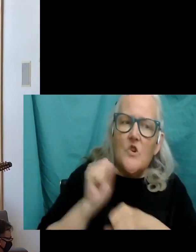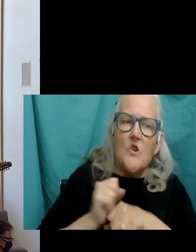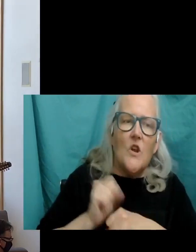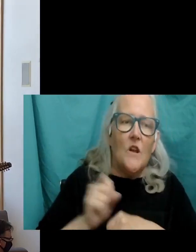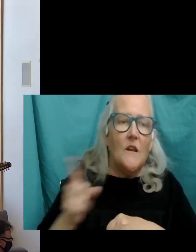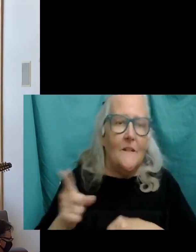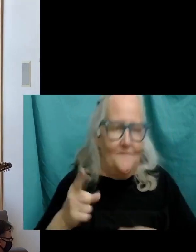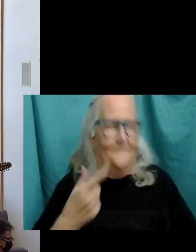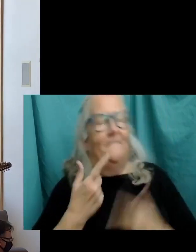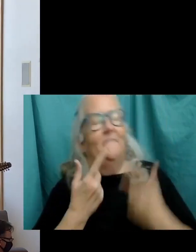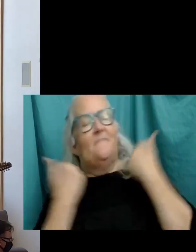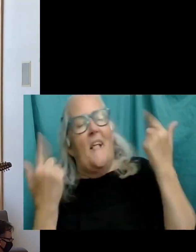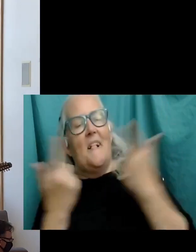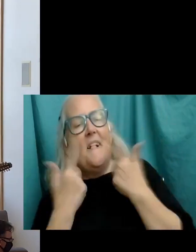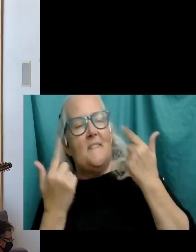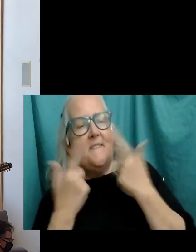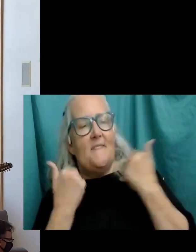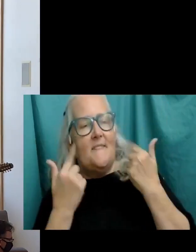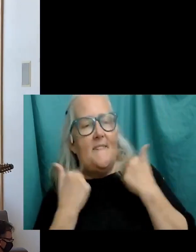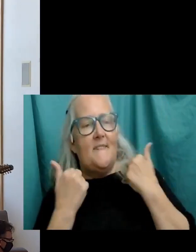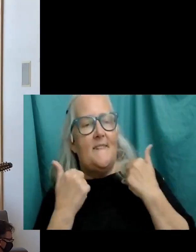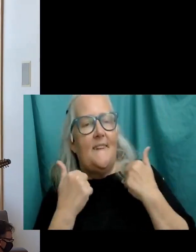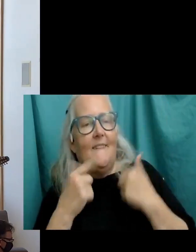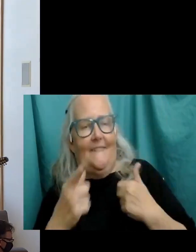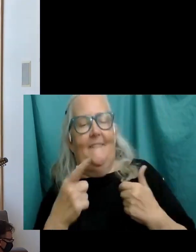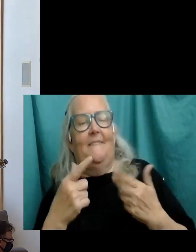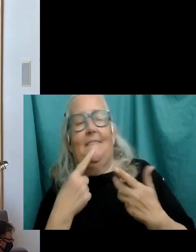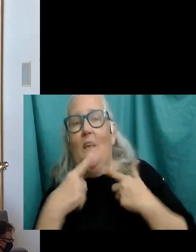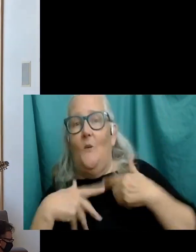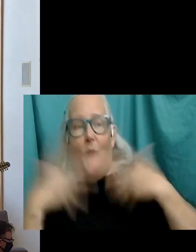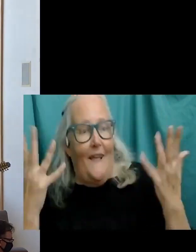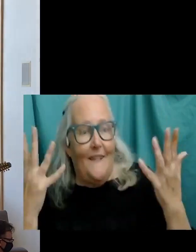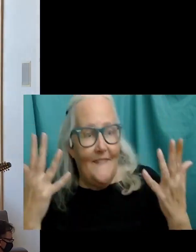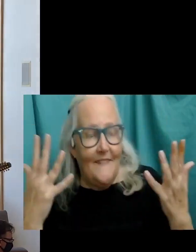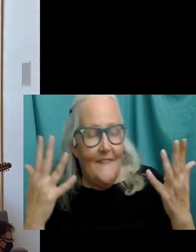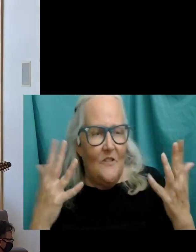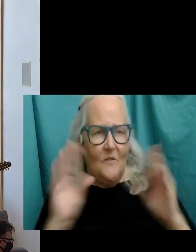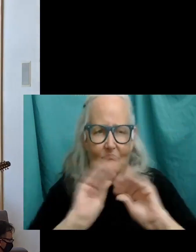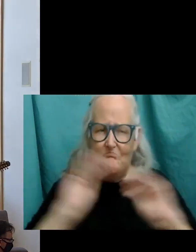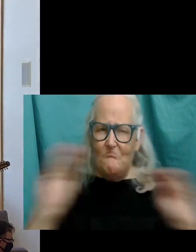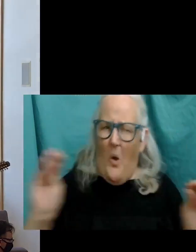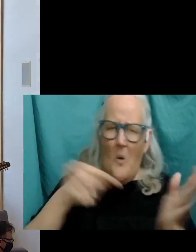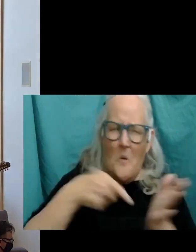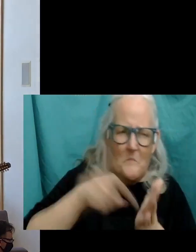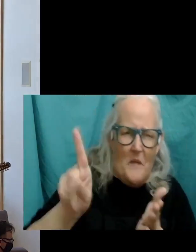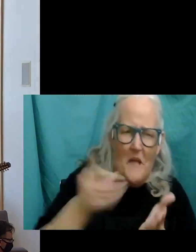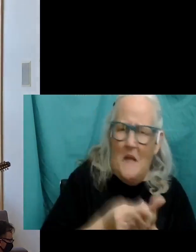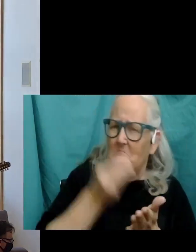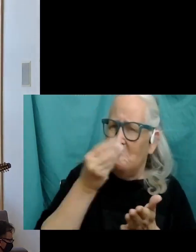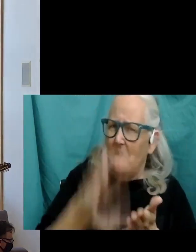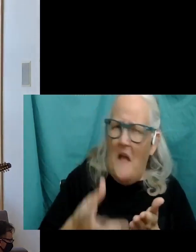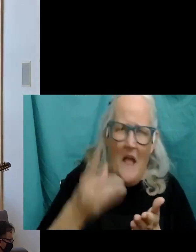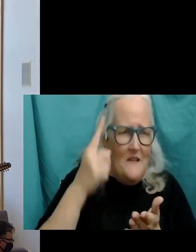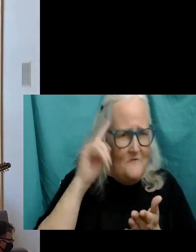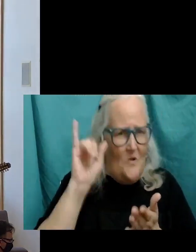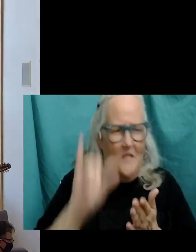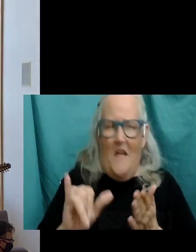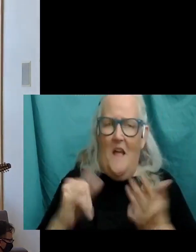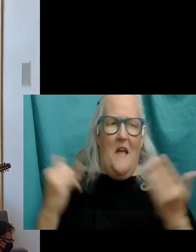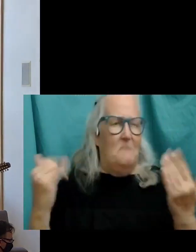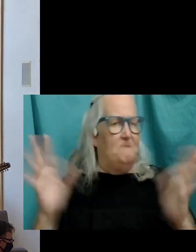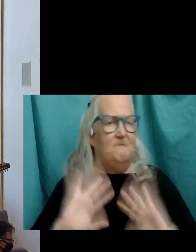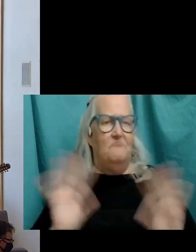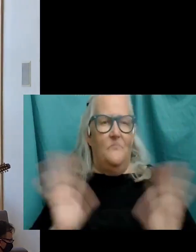he bellowed at me. No purchase, no pay is the rule of the day. If we don't take